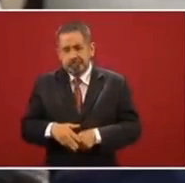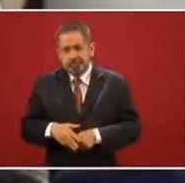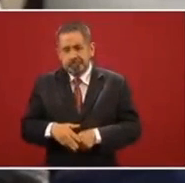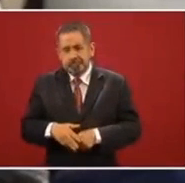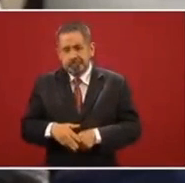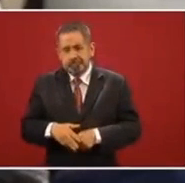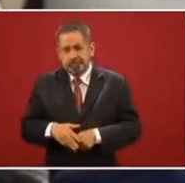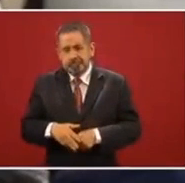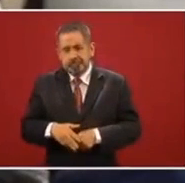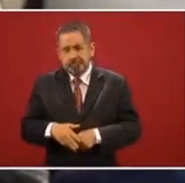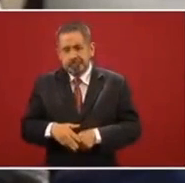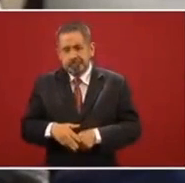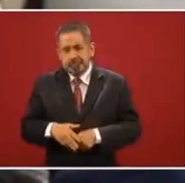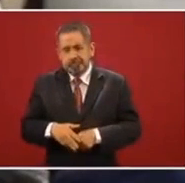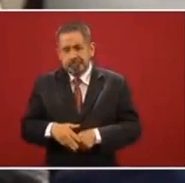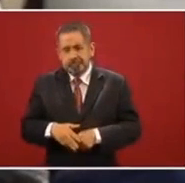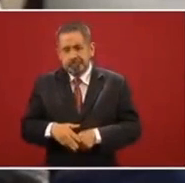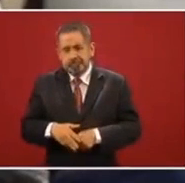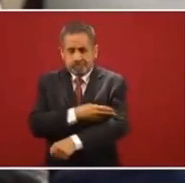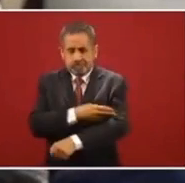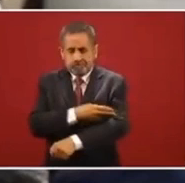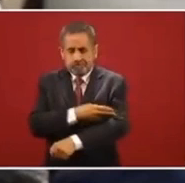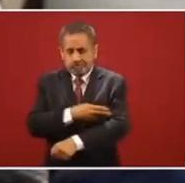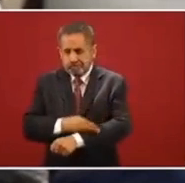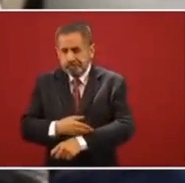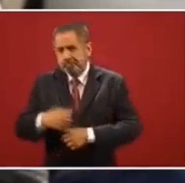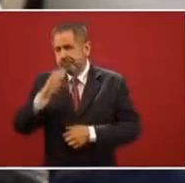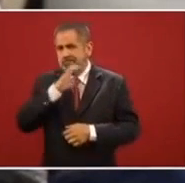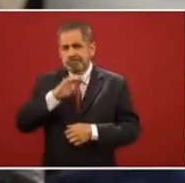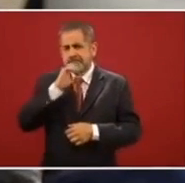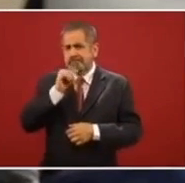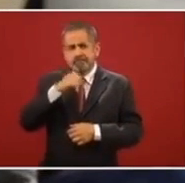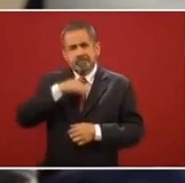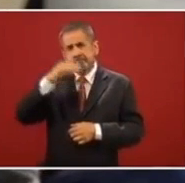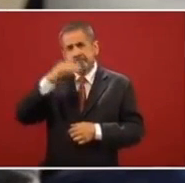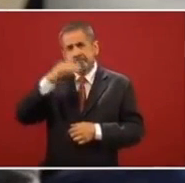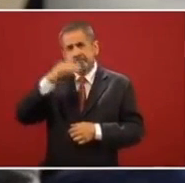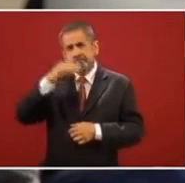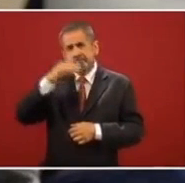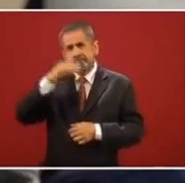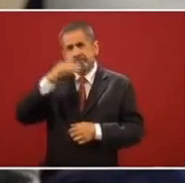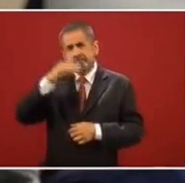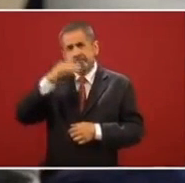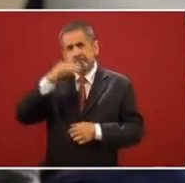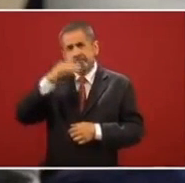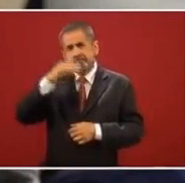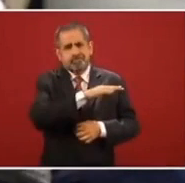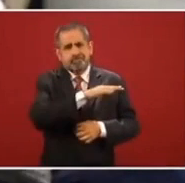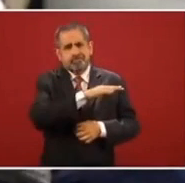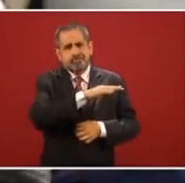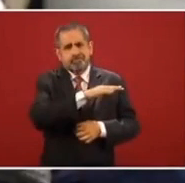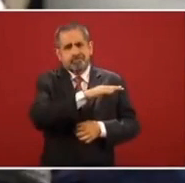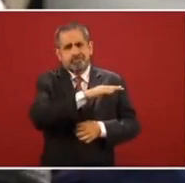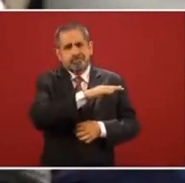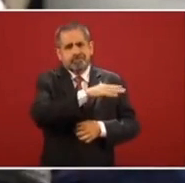in the case of Madero and Carranza, they had no mucha oportunidad. Tal vez very little opportunity.